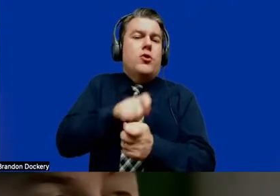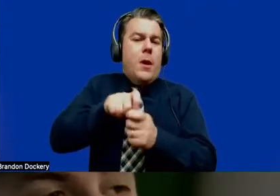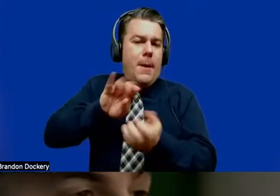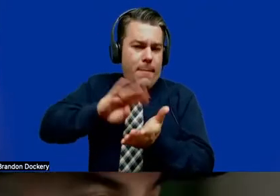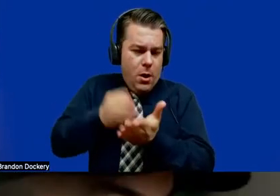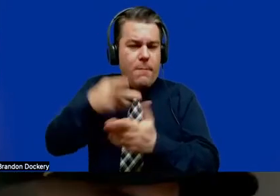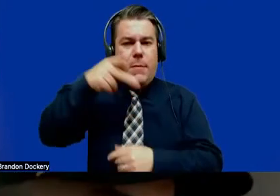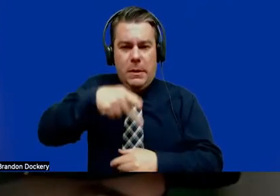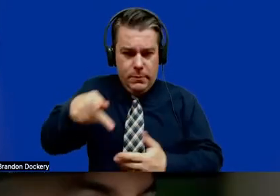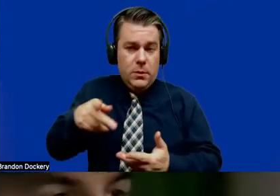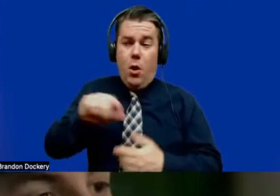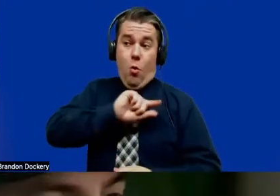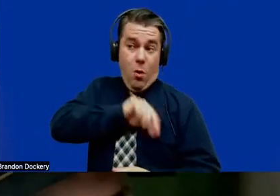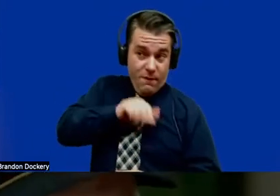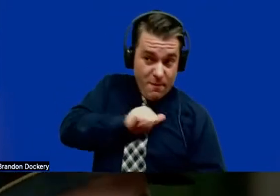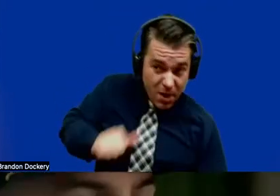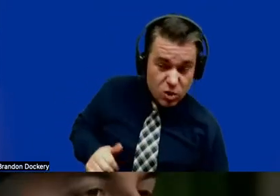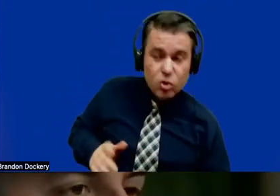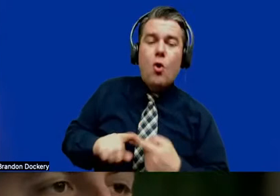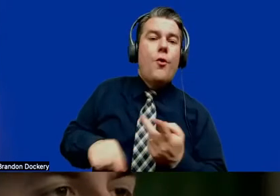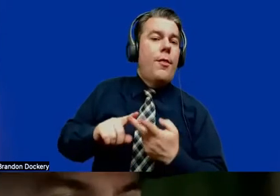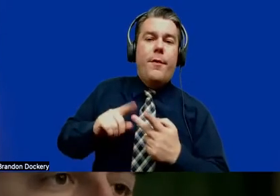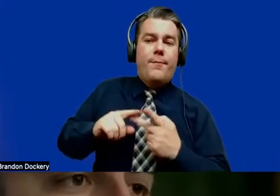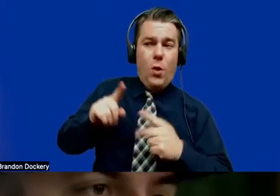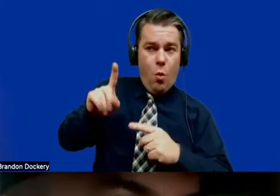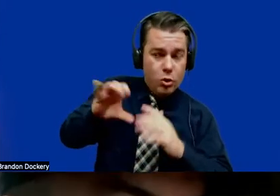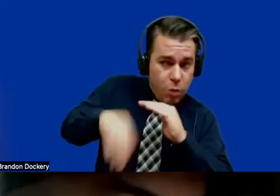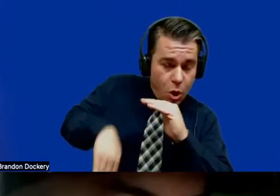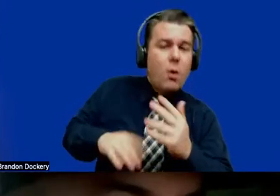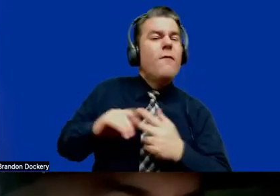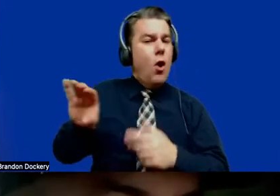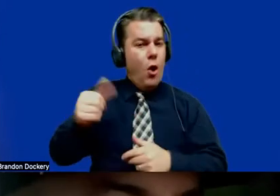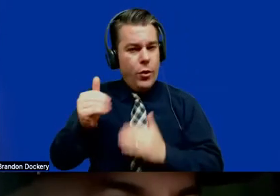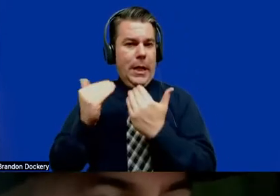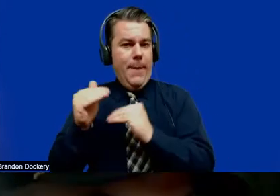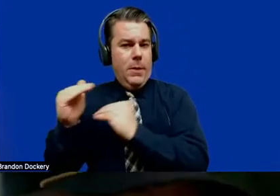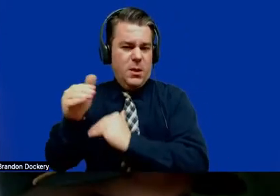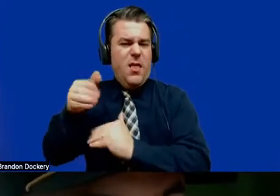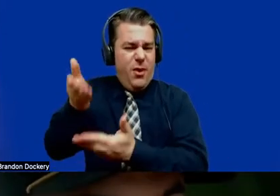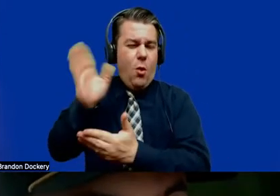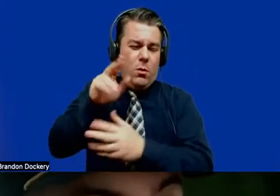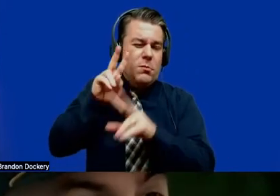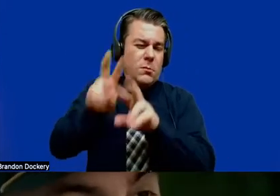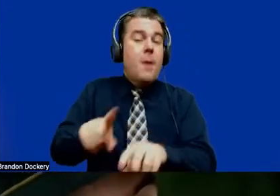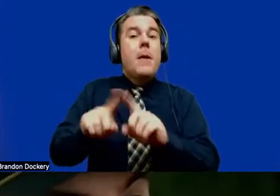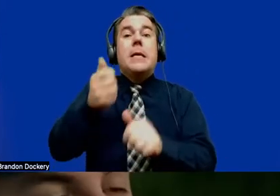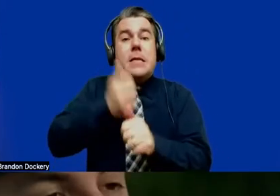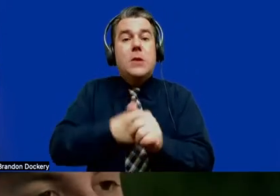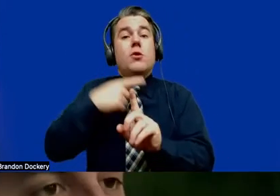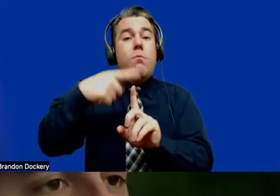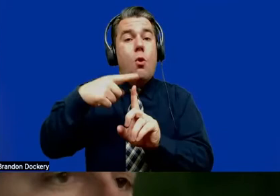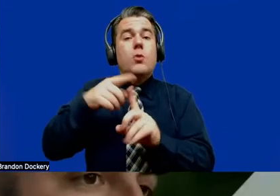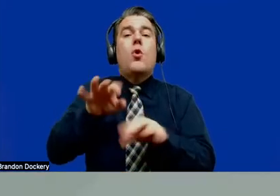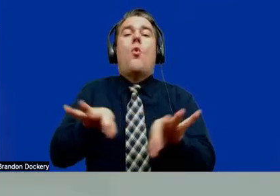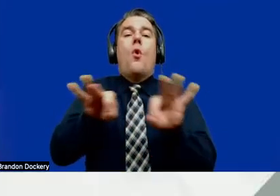Are they qualified ambassadors? Is it below 100? There's some other thresholds in there that we'll get into, but each point is worth a